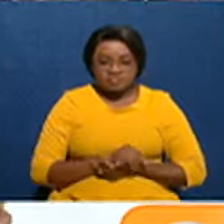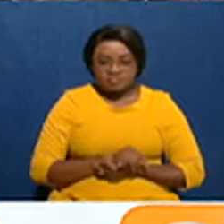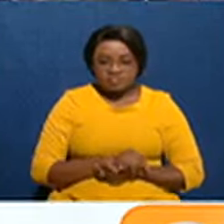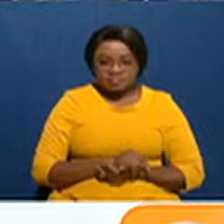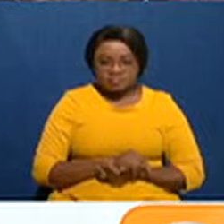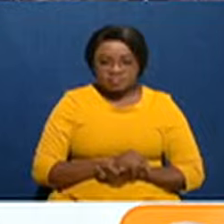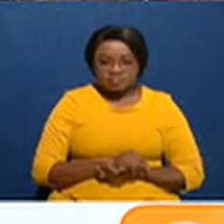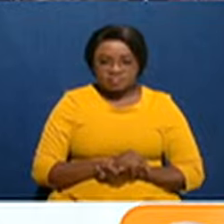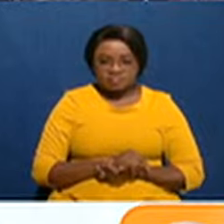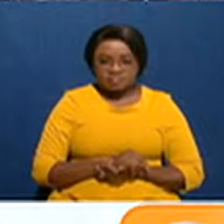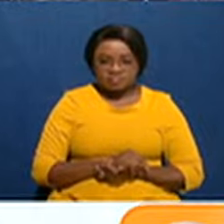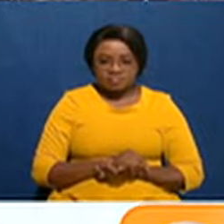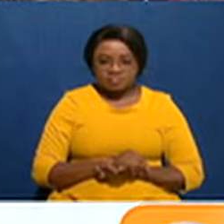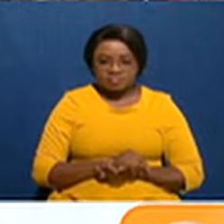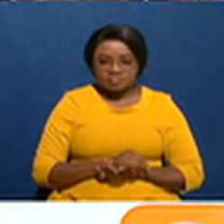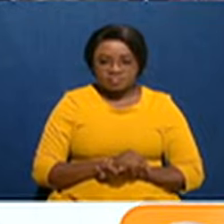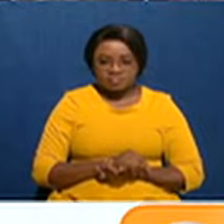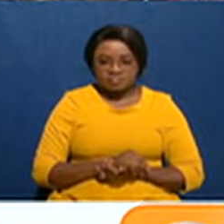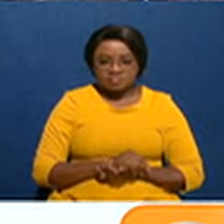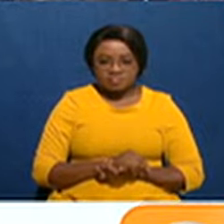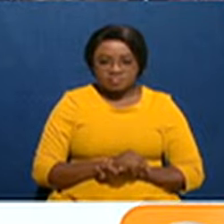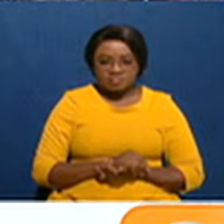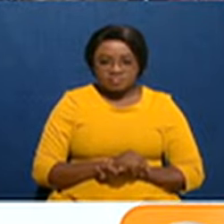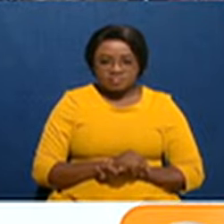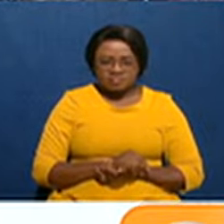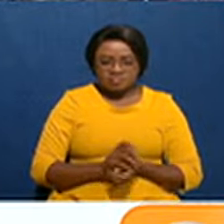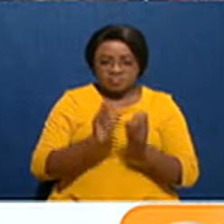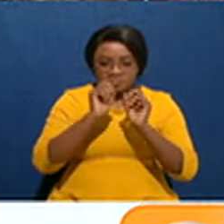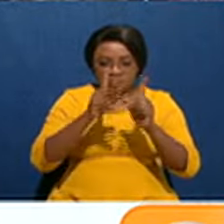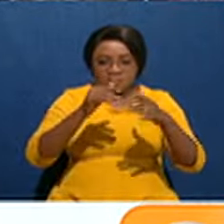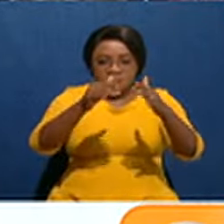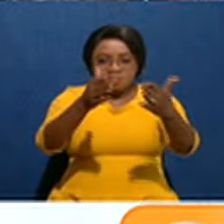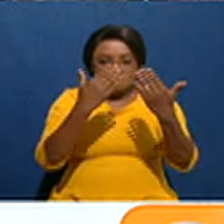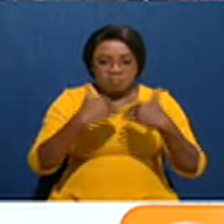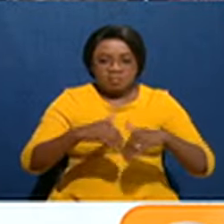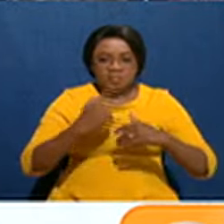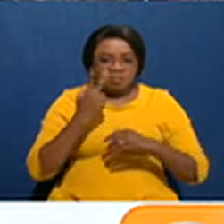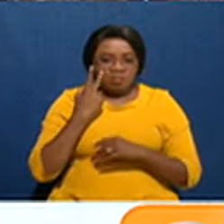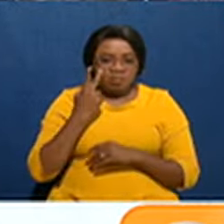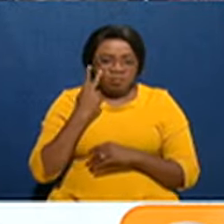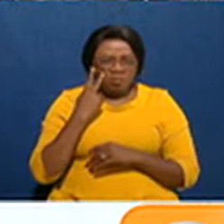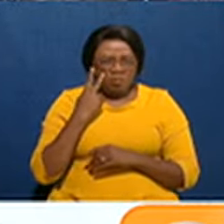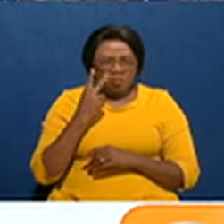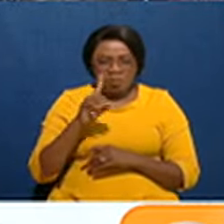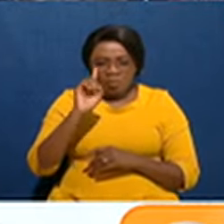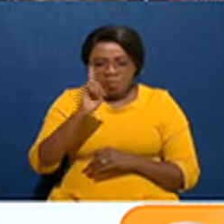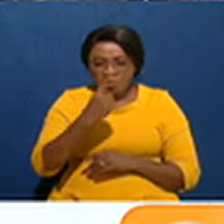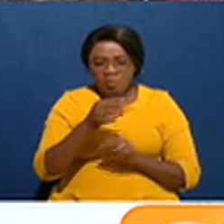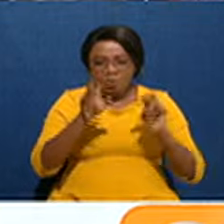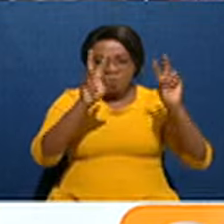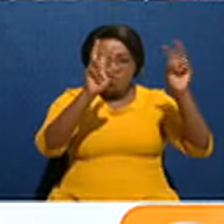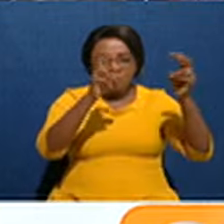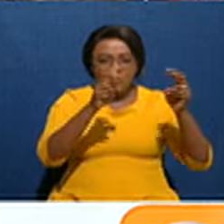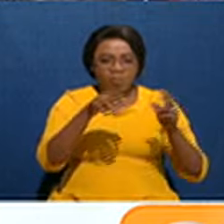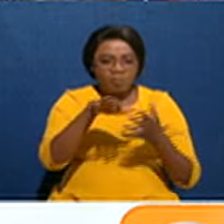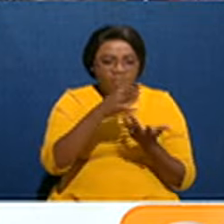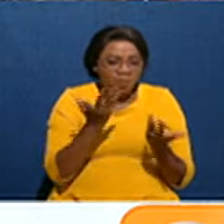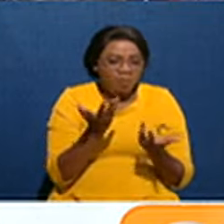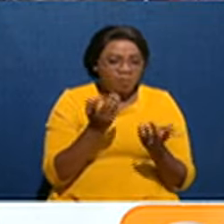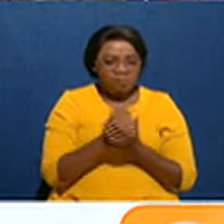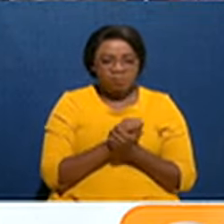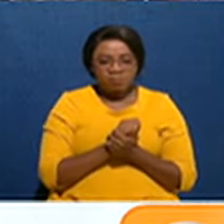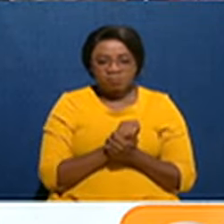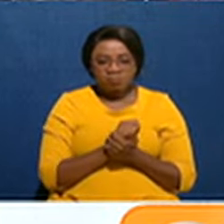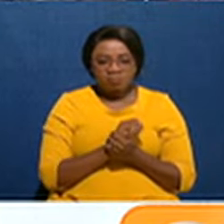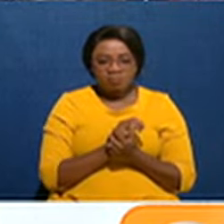that. Lady and gentlemen, let's now get into the arena of the first thematic area of this debate.